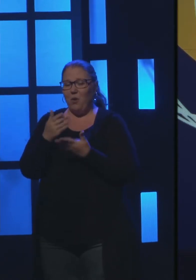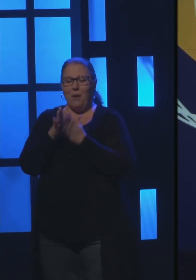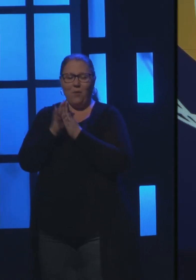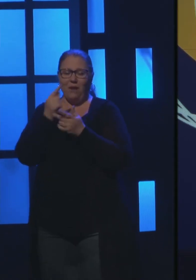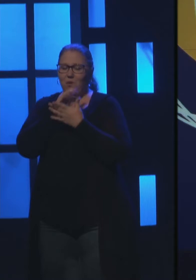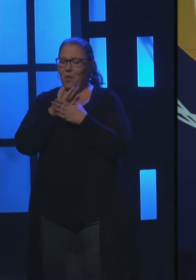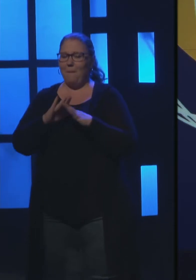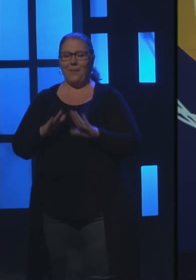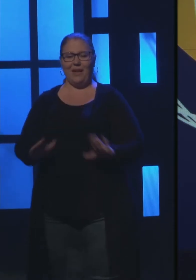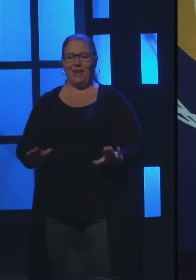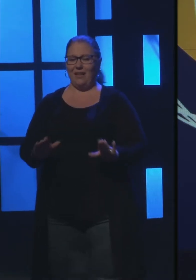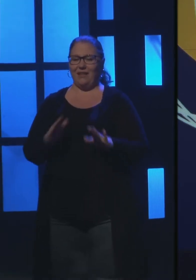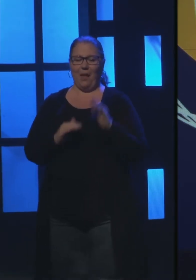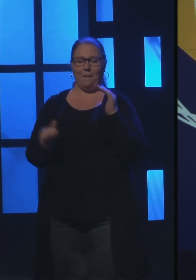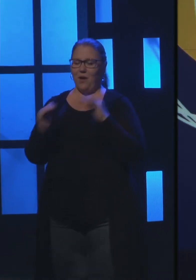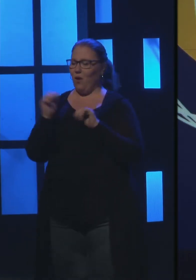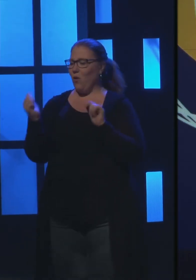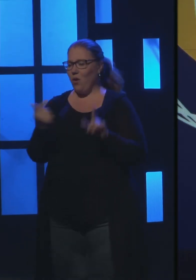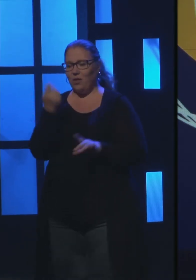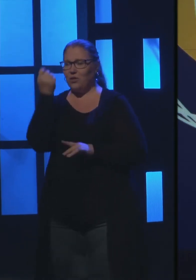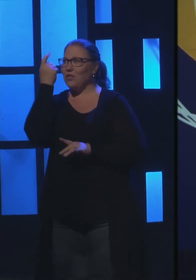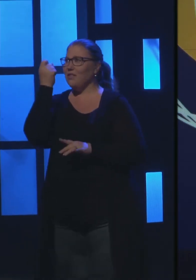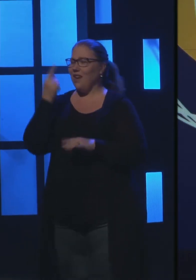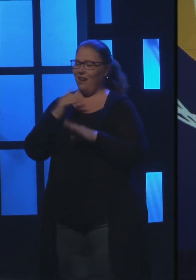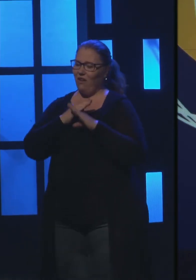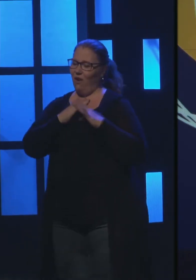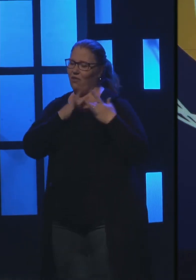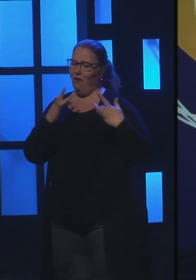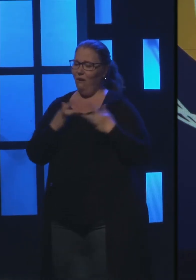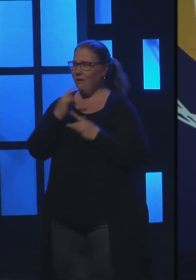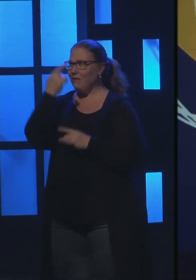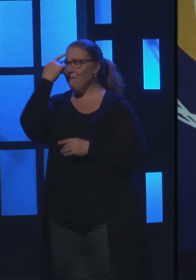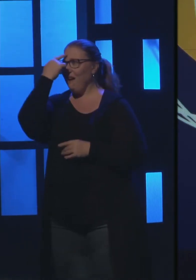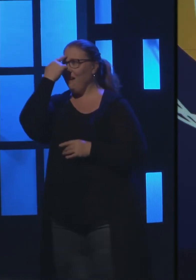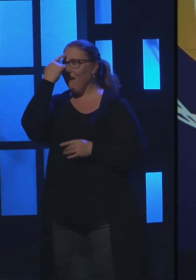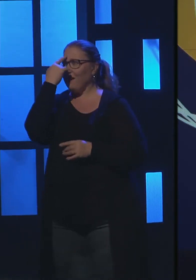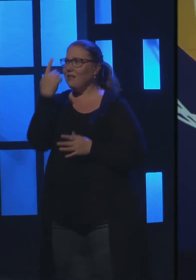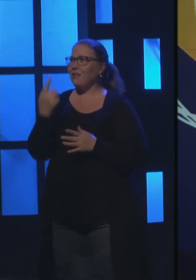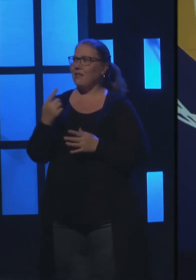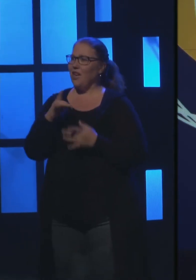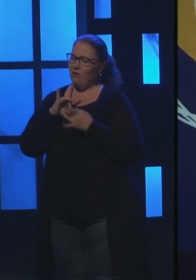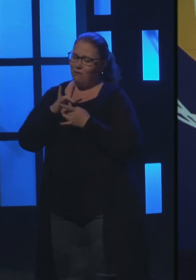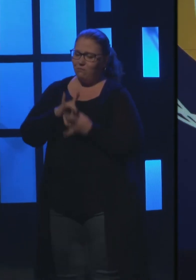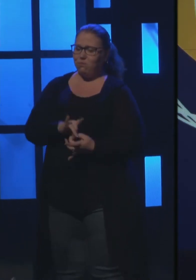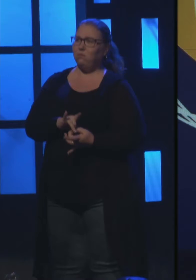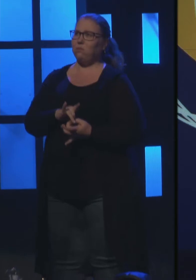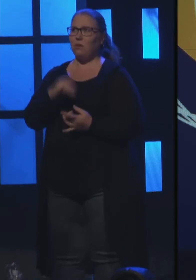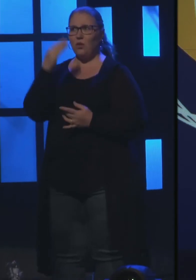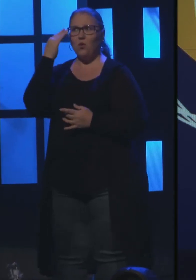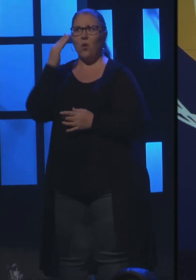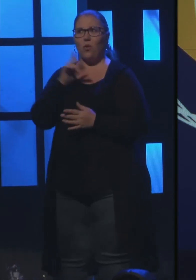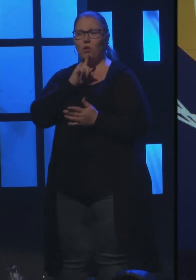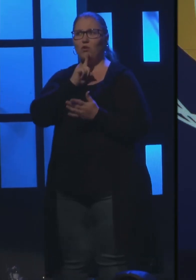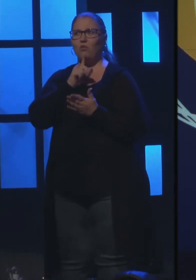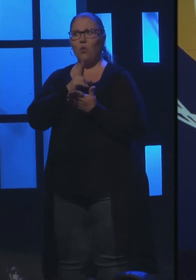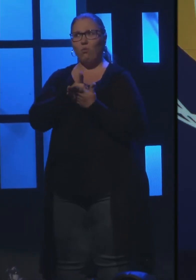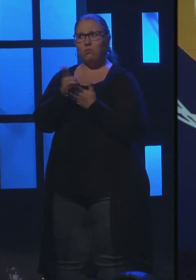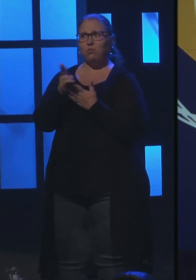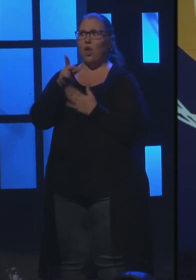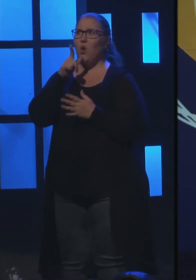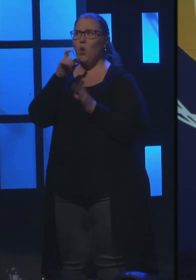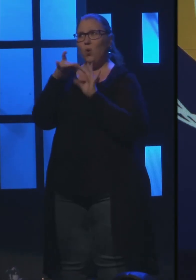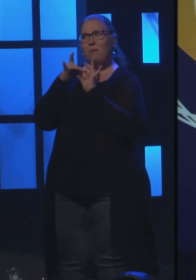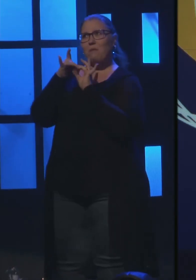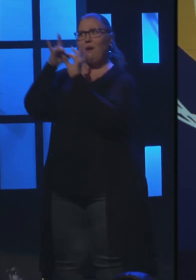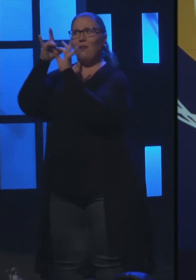goes beyond all understanding, to guard hearts and minds, to ground us in the truth of whose we are, to ground